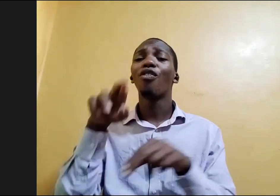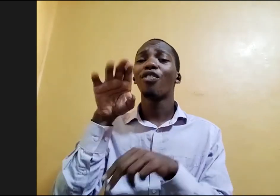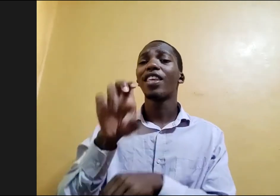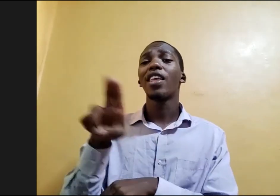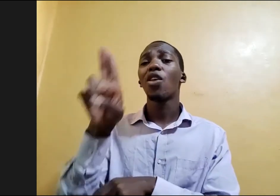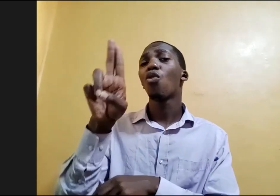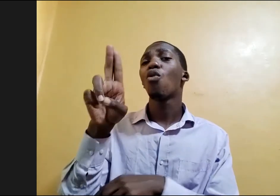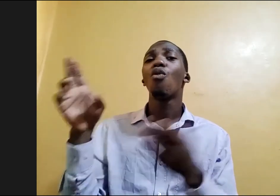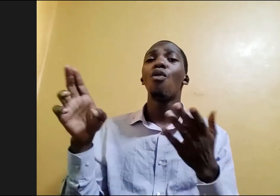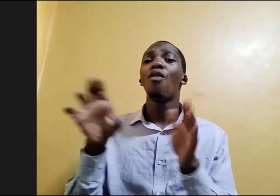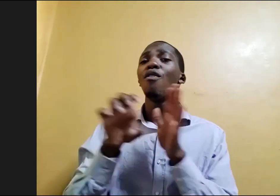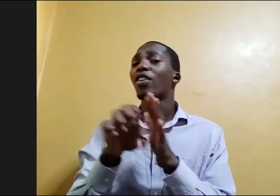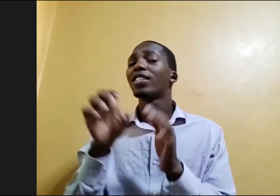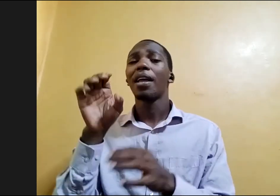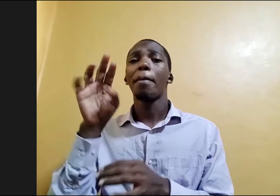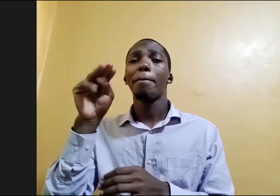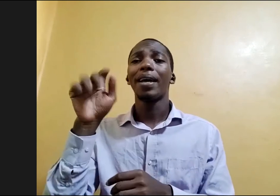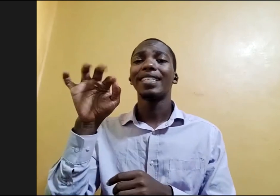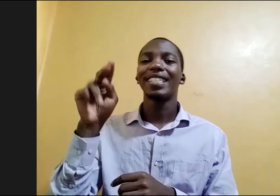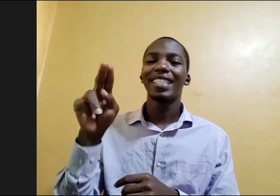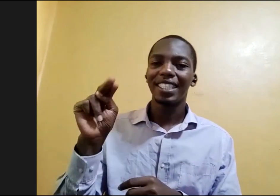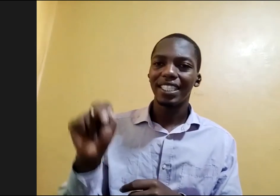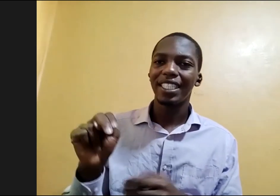Martinique, Guadeloupe, Réunion, or